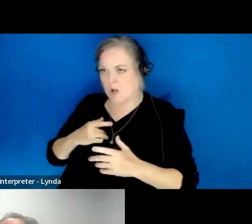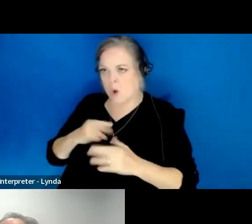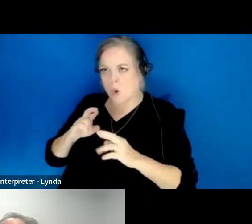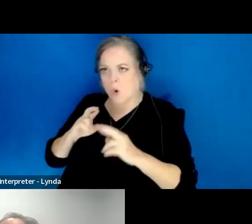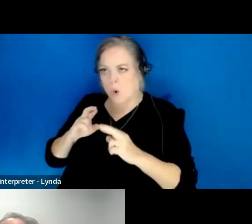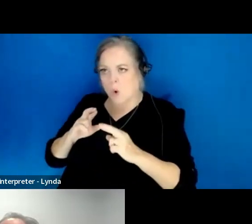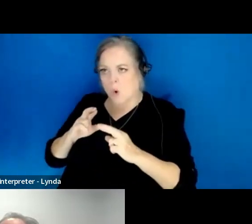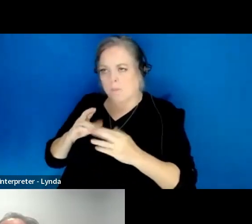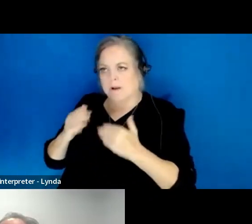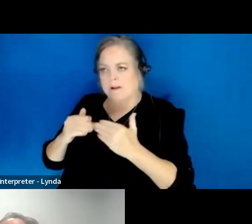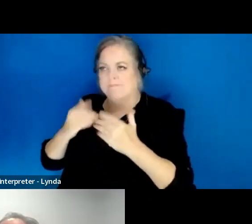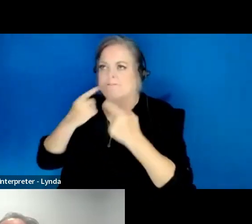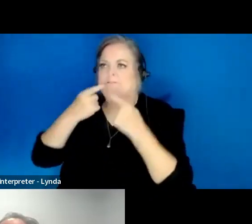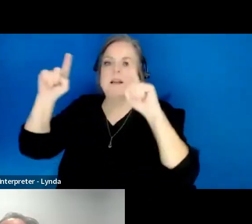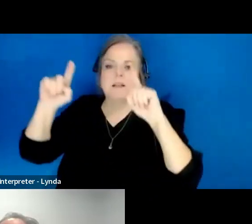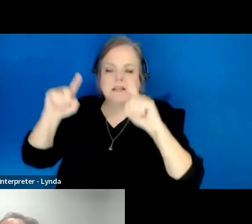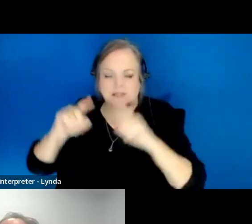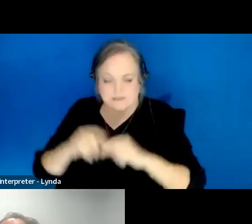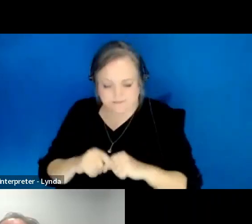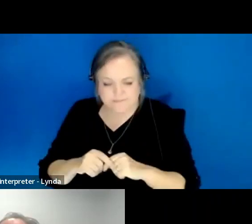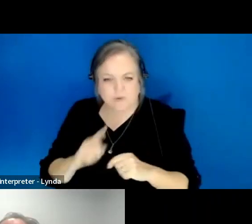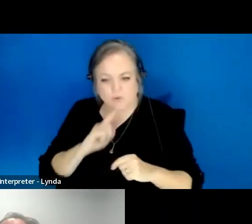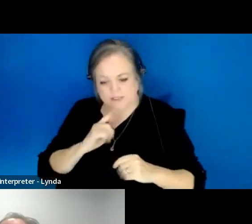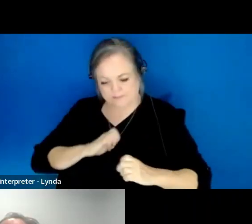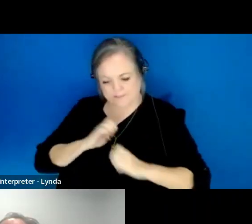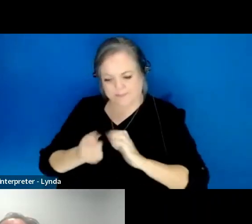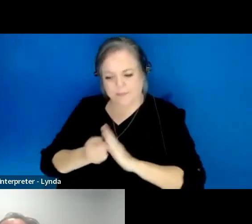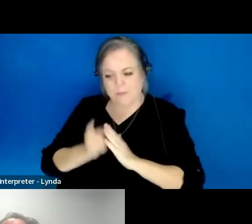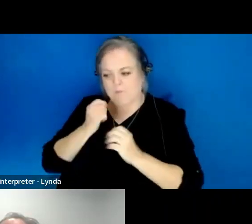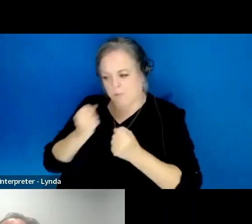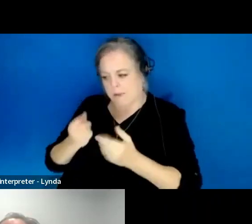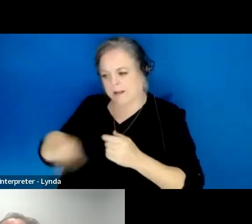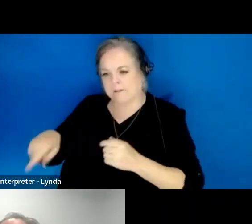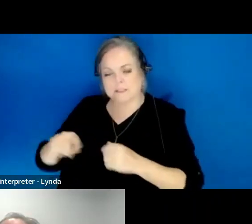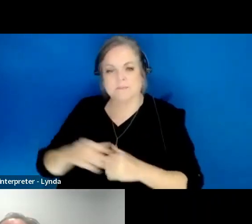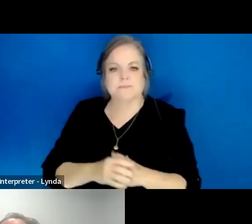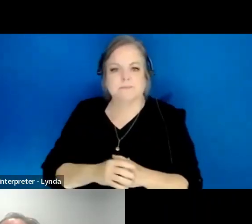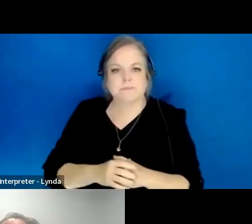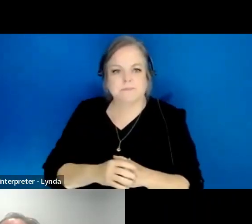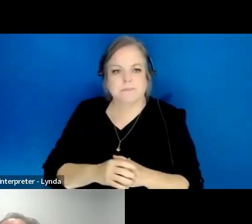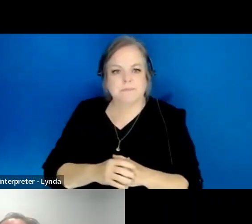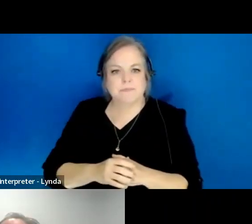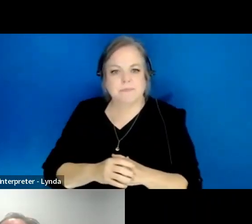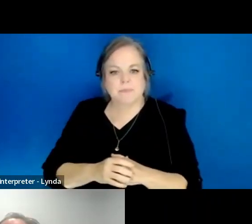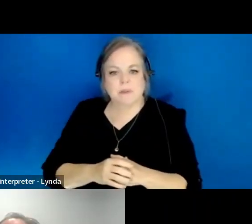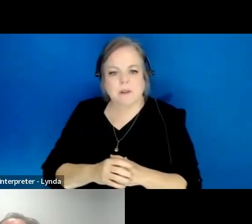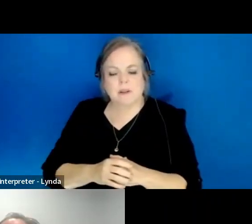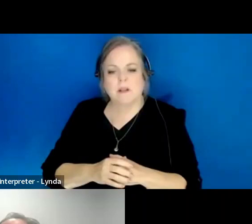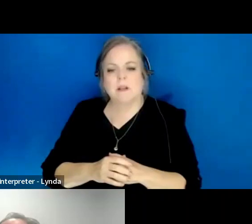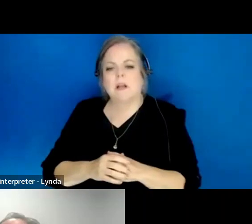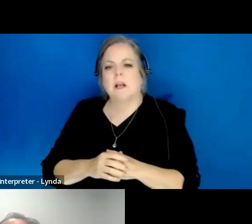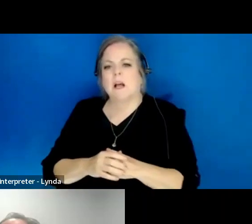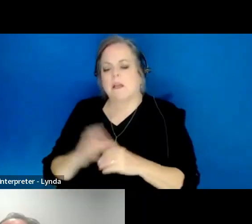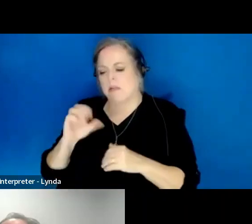that was a very emotional moment for a lot of us. The Commonwealth Fund just came out with an analysis a